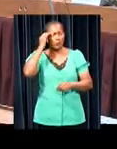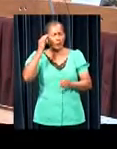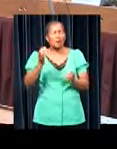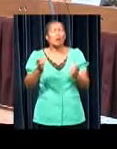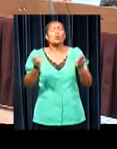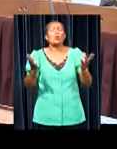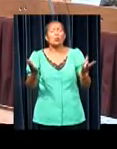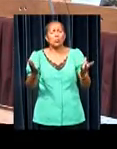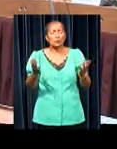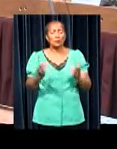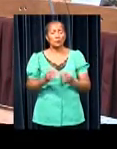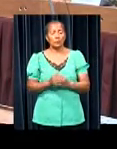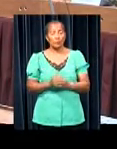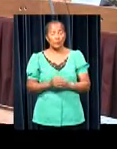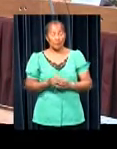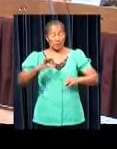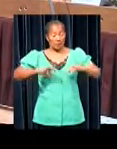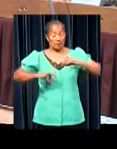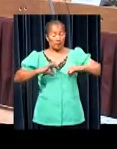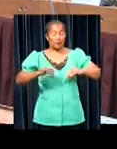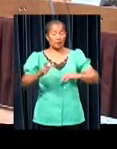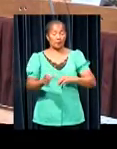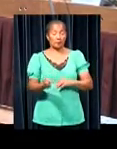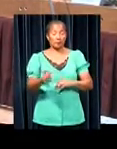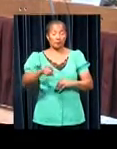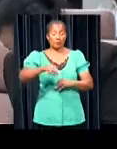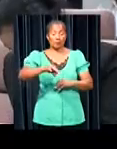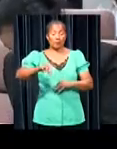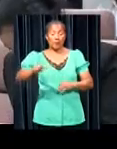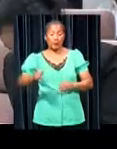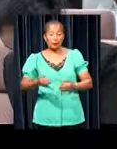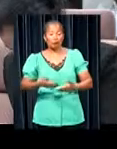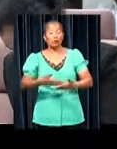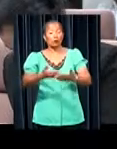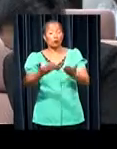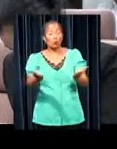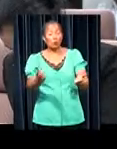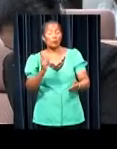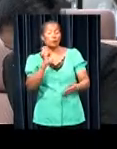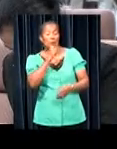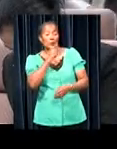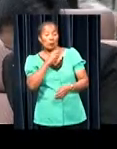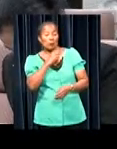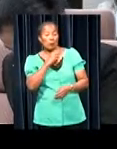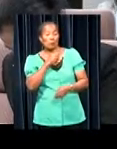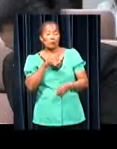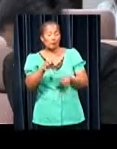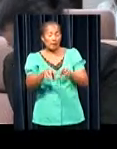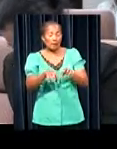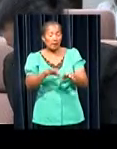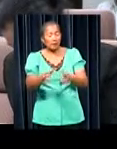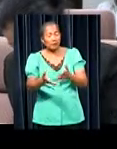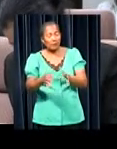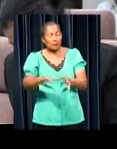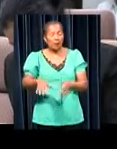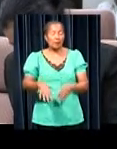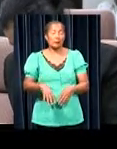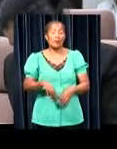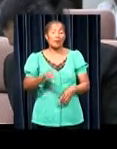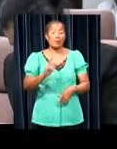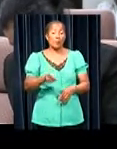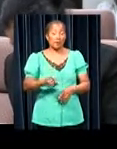the model is already known. Minister Pengel was open to criticism about the mild